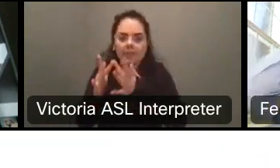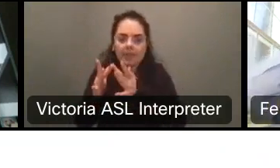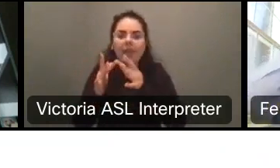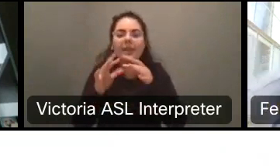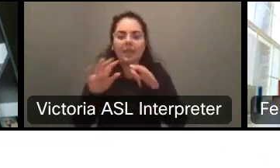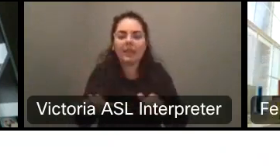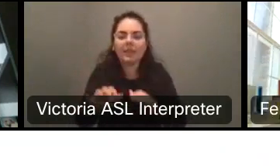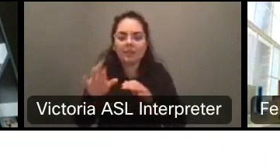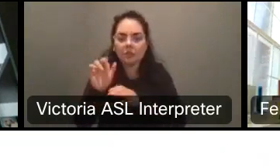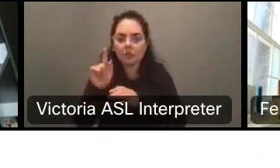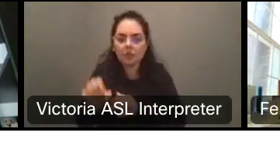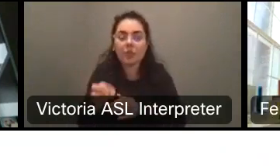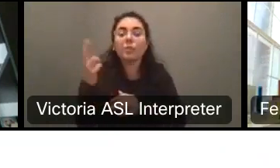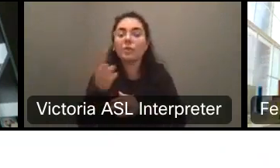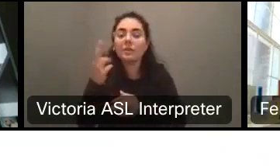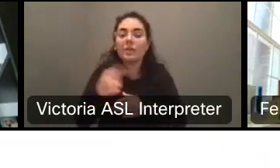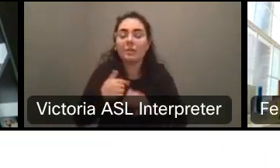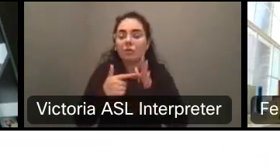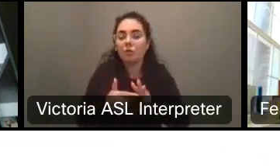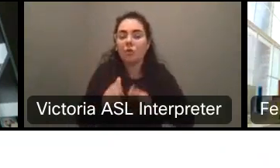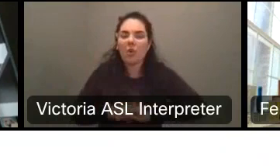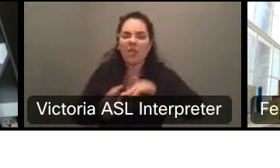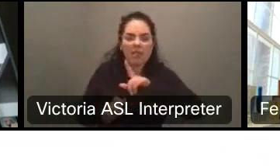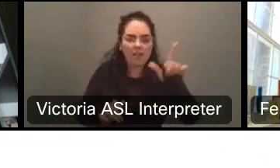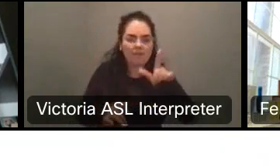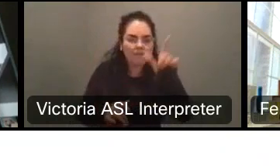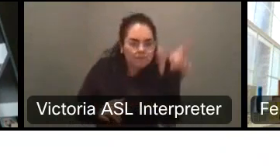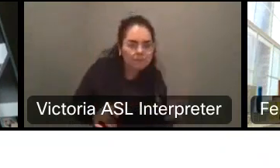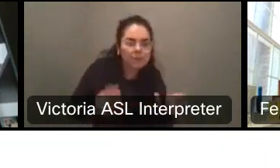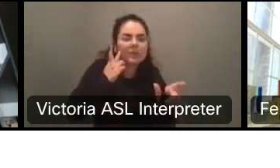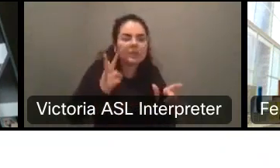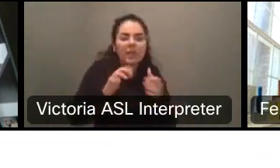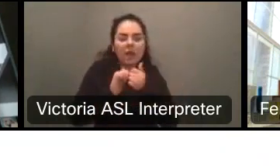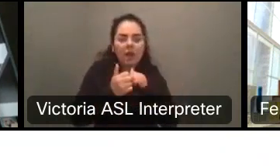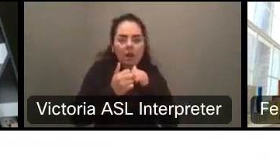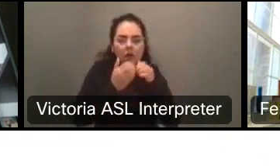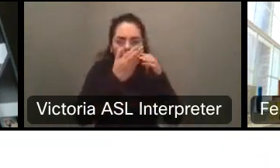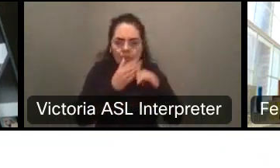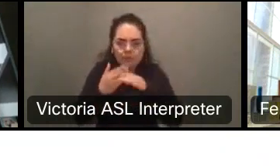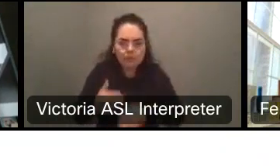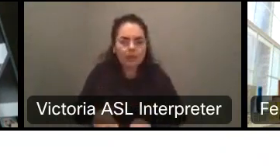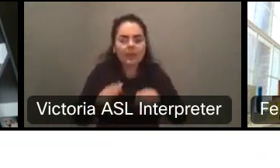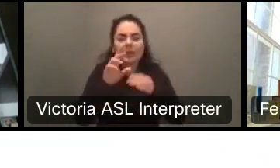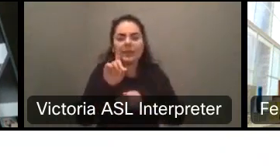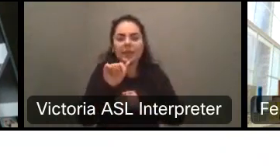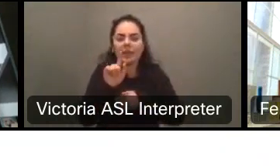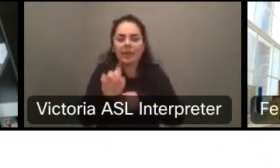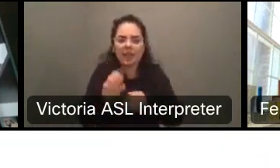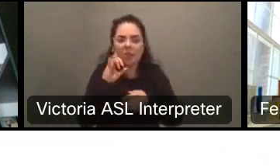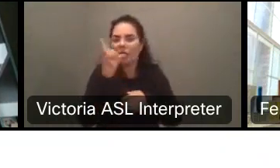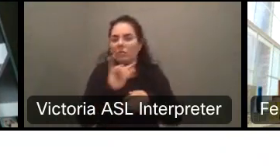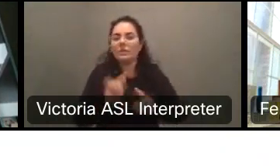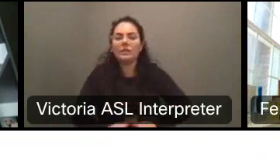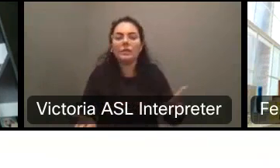And the reason I'm showing you the slide on the left is that depending on how you cut the data, it just frankly looks different. And what I mean by this is the following. When you look